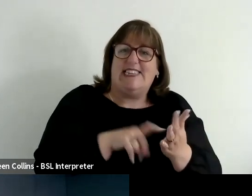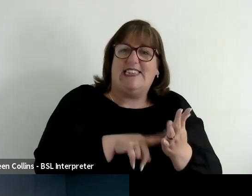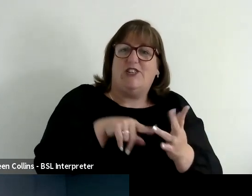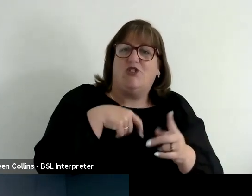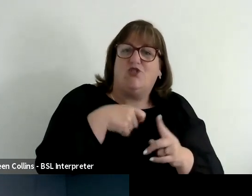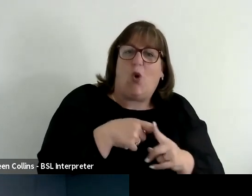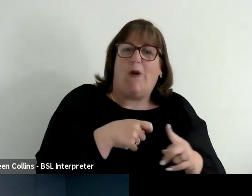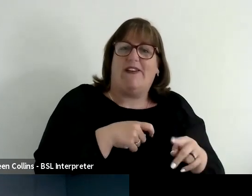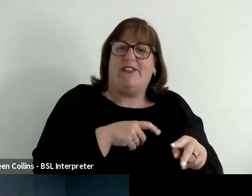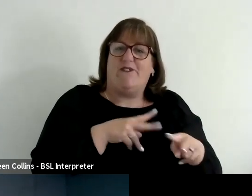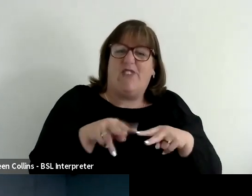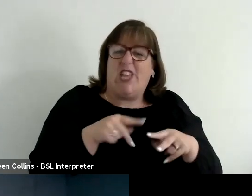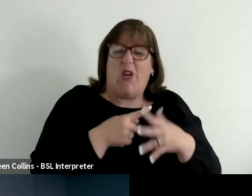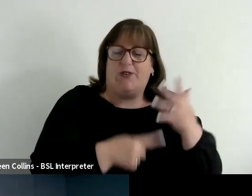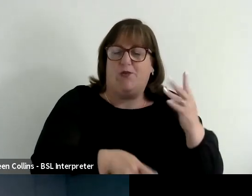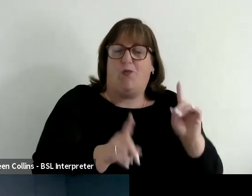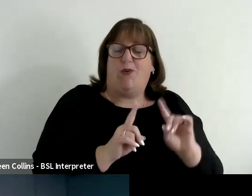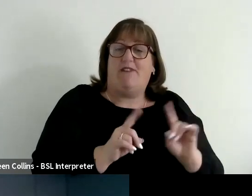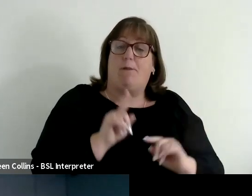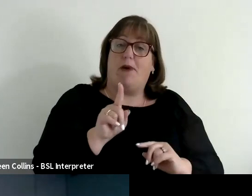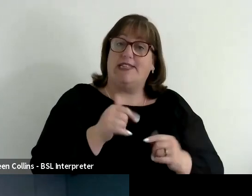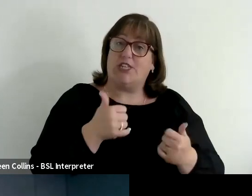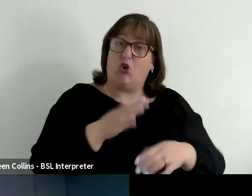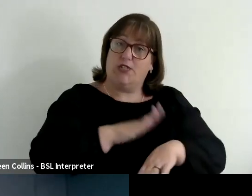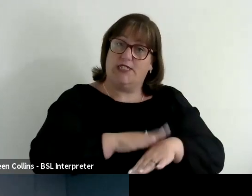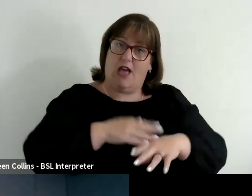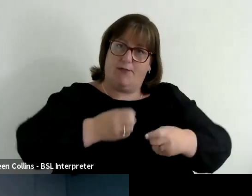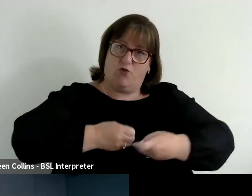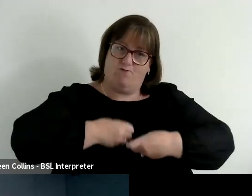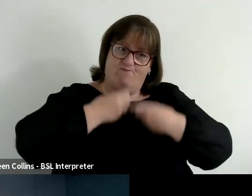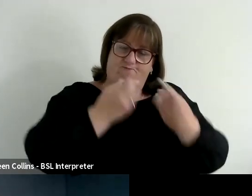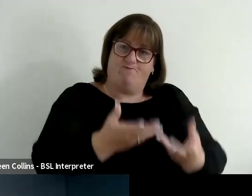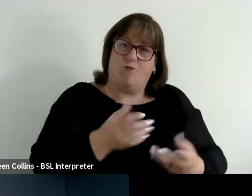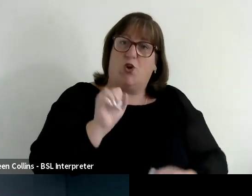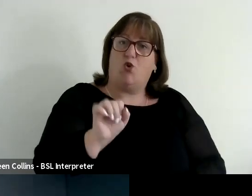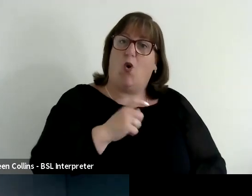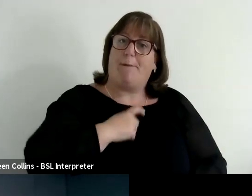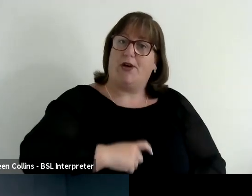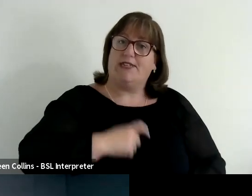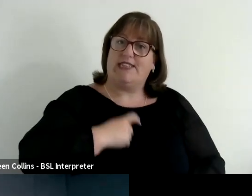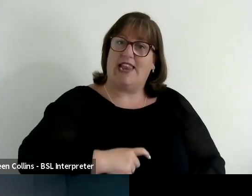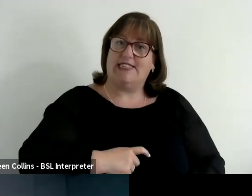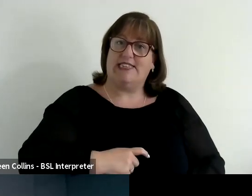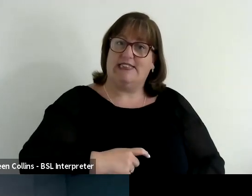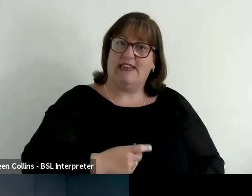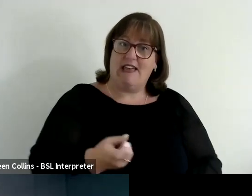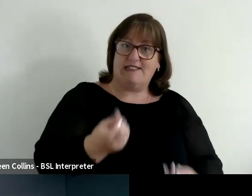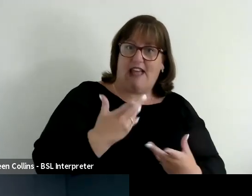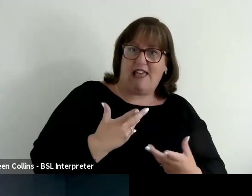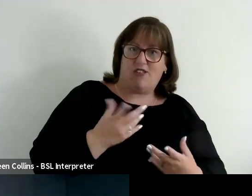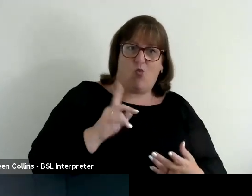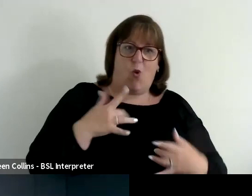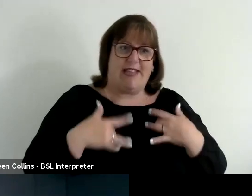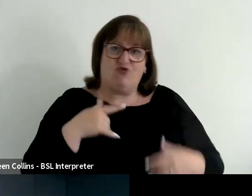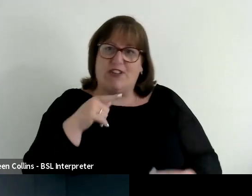But it's a great way to get your personality across. So tell us what interests you. Tell us what you're passionate about. What do you do if